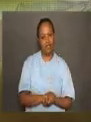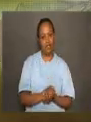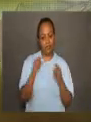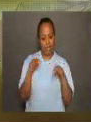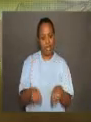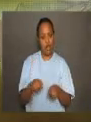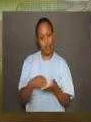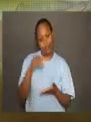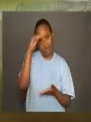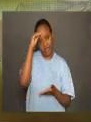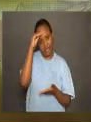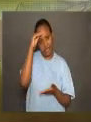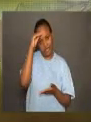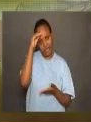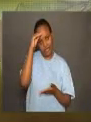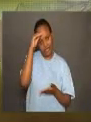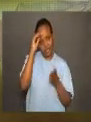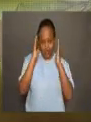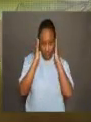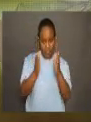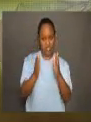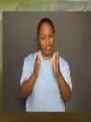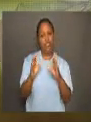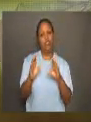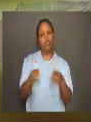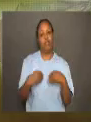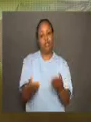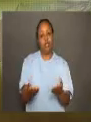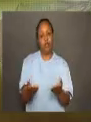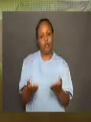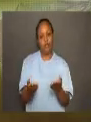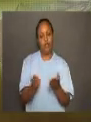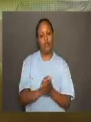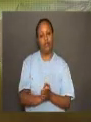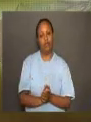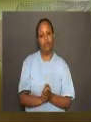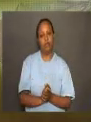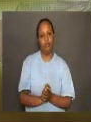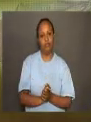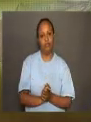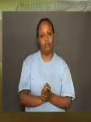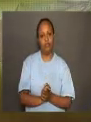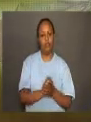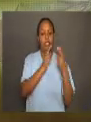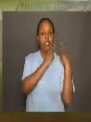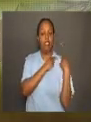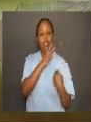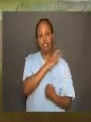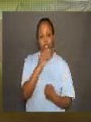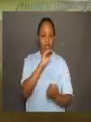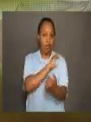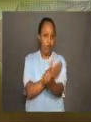this lesson, we will turn our attention to the differences between authority